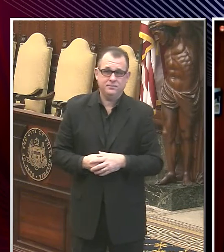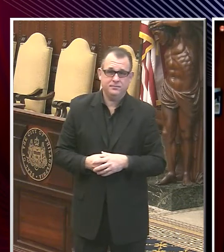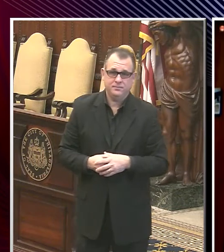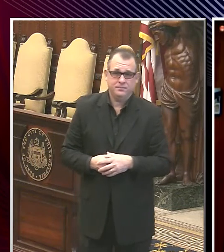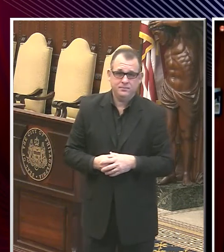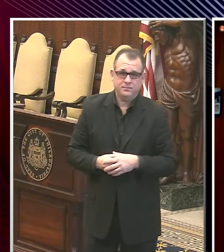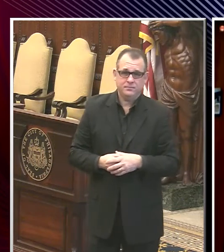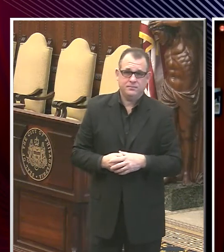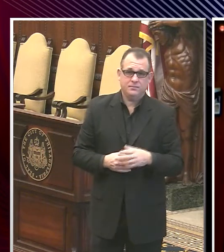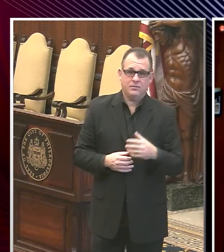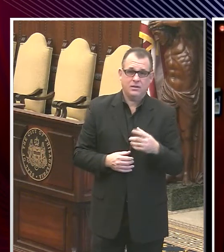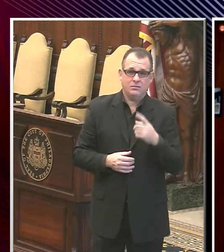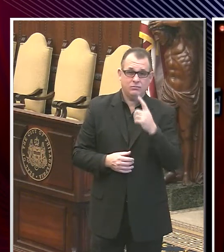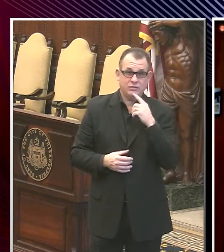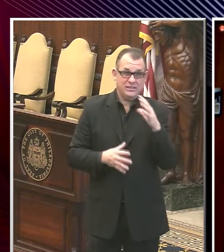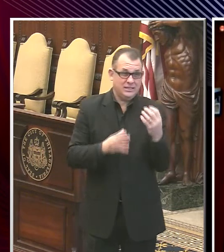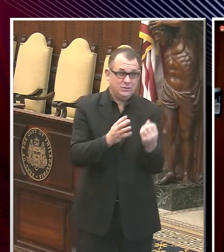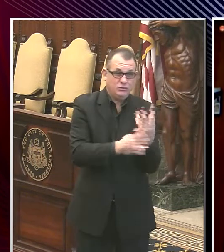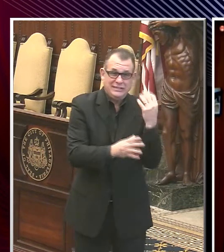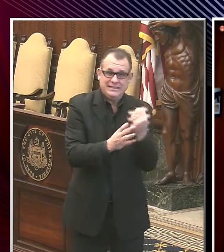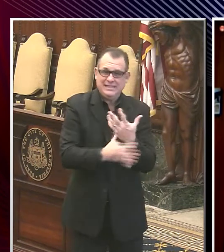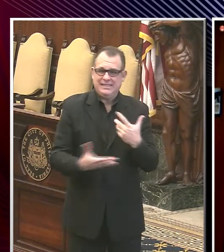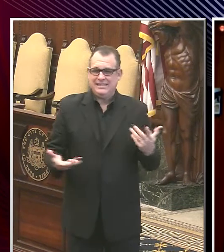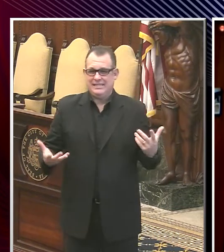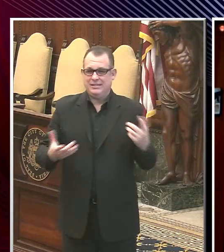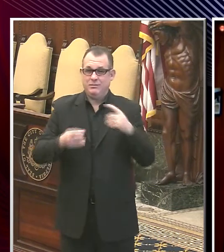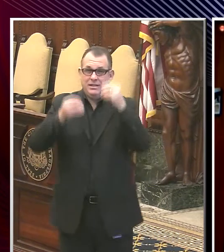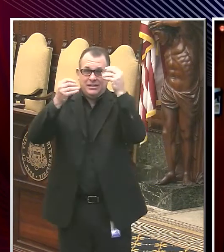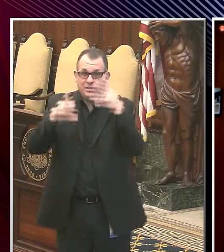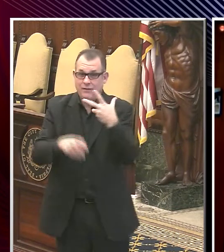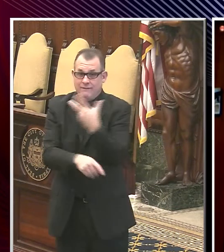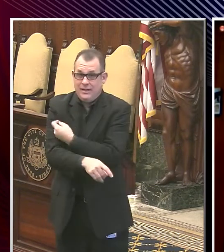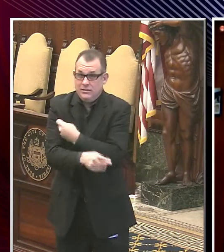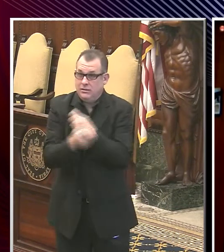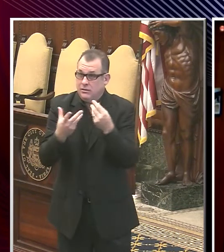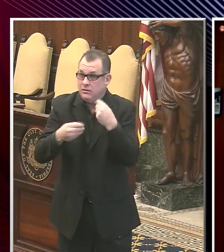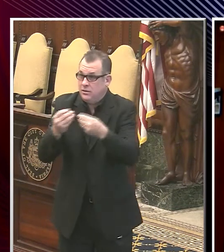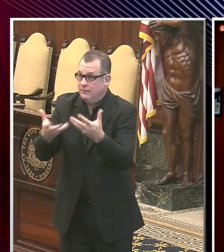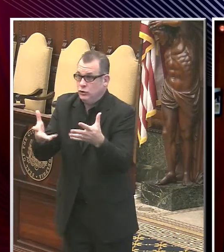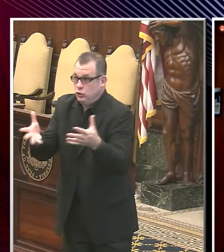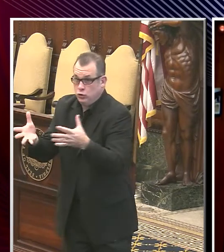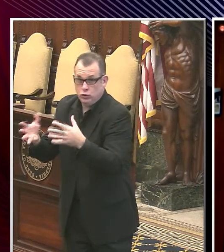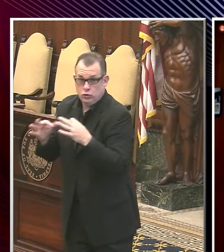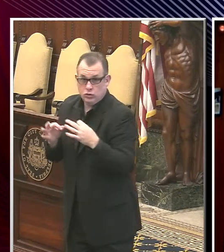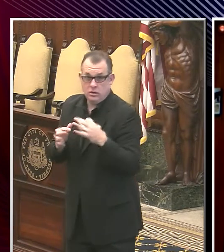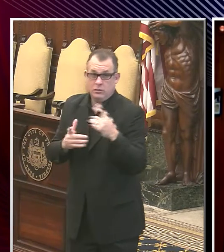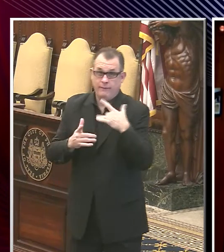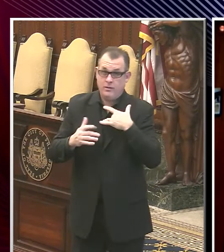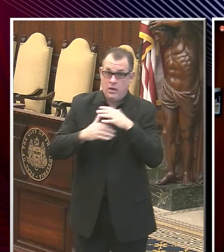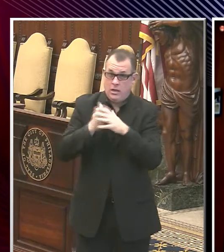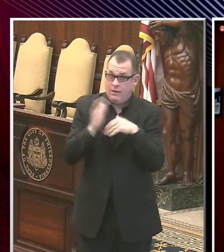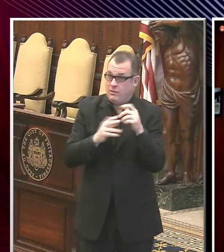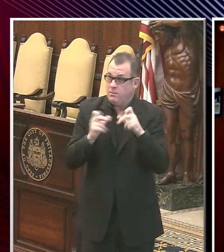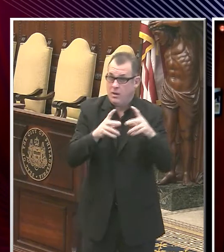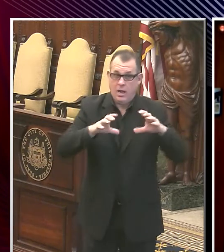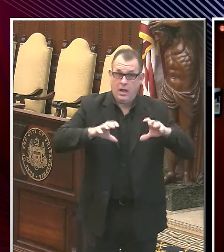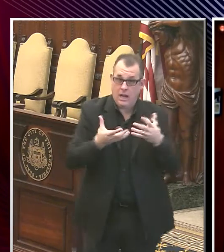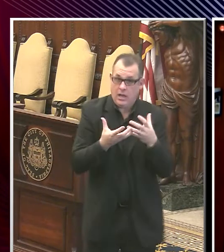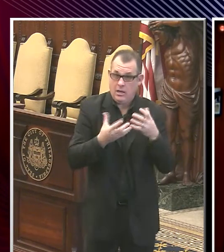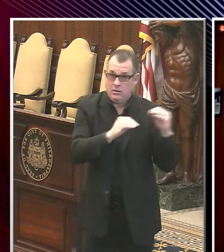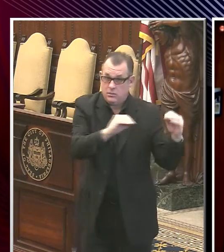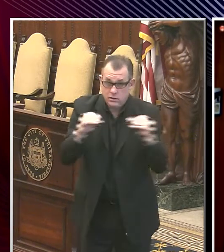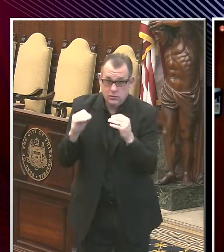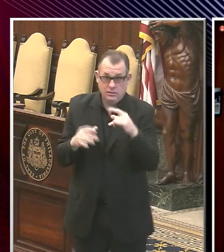as assured that it would happen in the spring. But if we can get the teachers vaccinated, get them at a level of comfort to get back into the